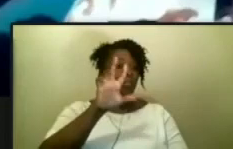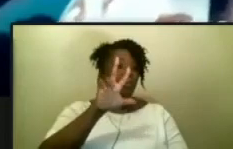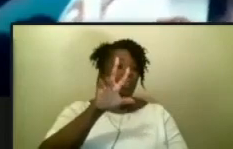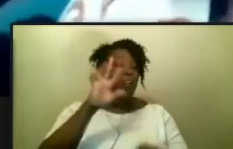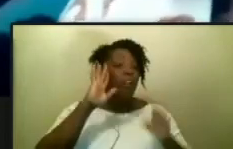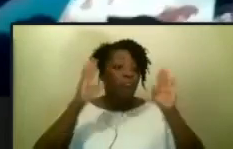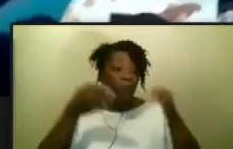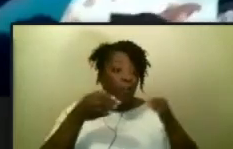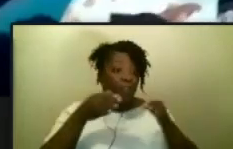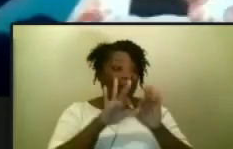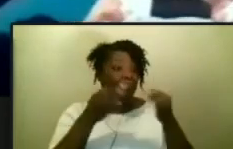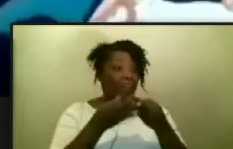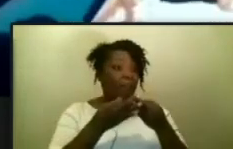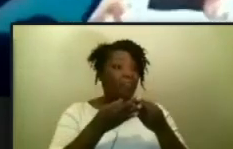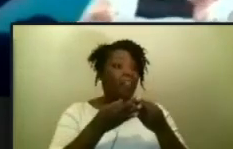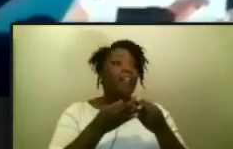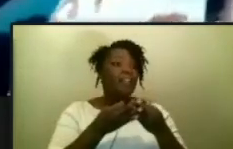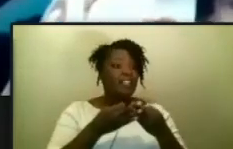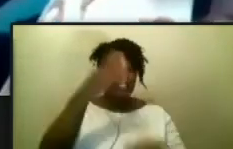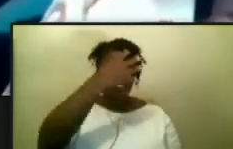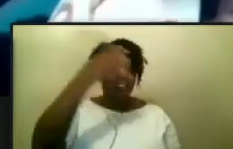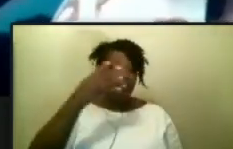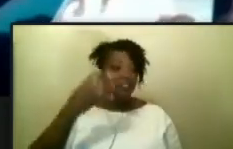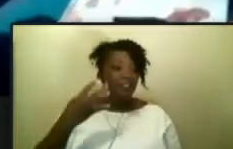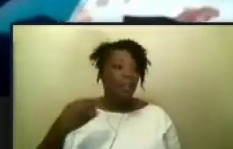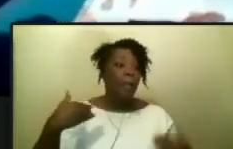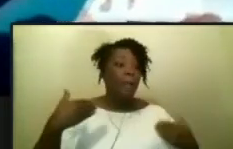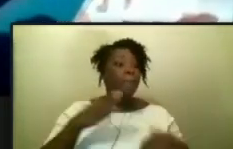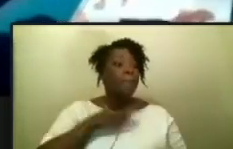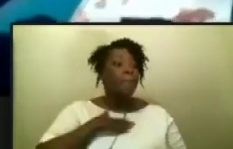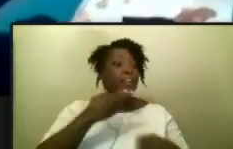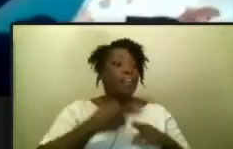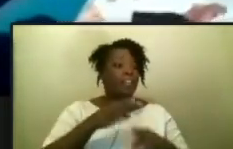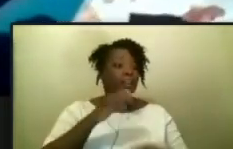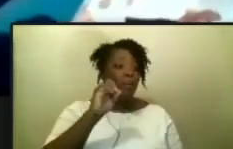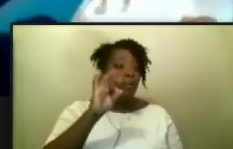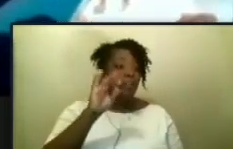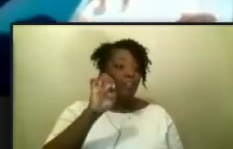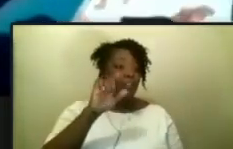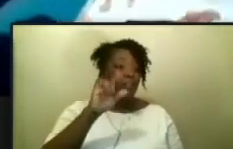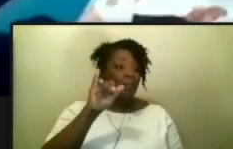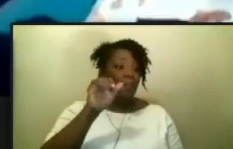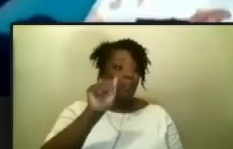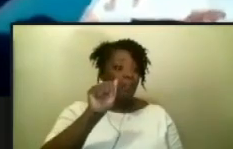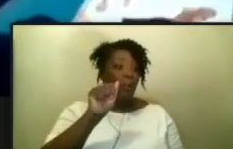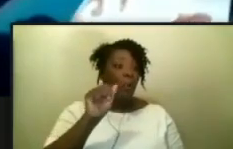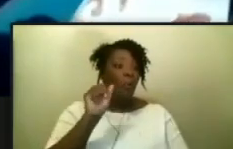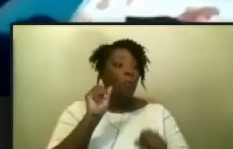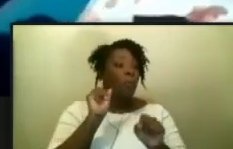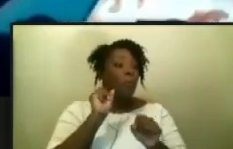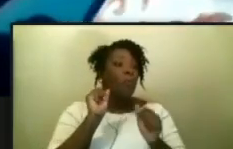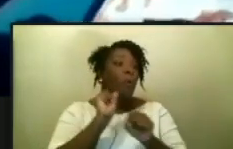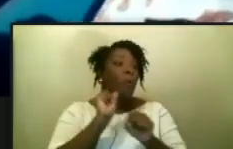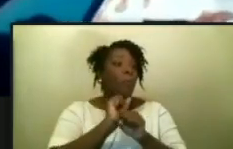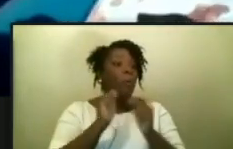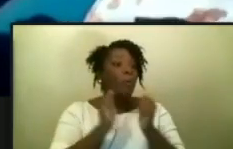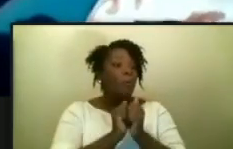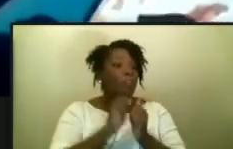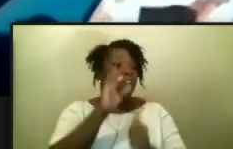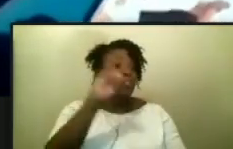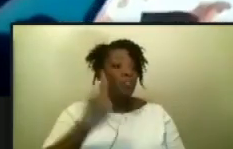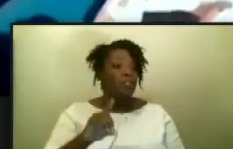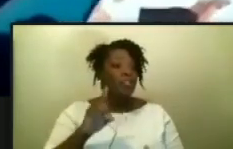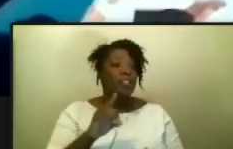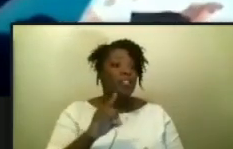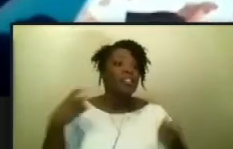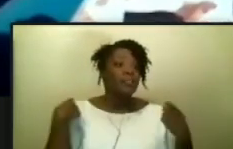COVID crisis. I am Ofelia Martinez and I am a community organizer at DHDC, Detroit Hispanic Development Corporation. I am